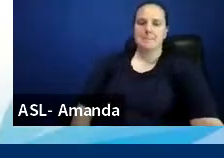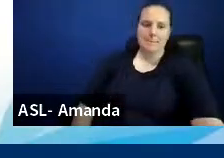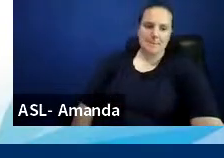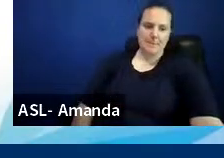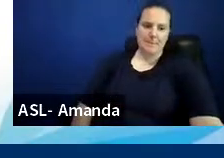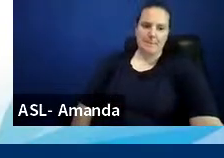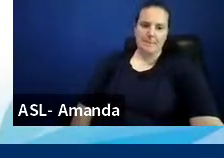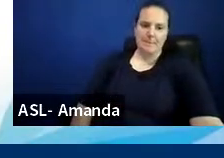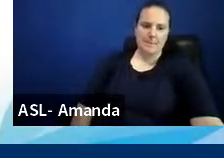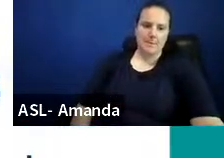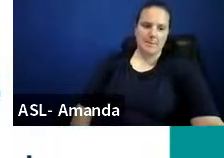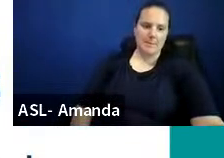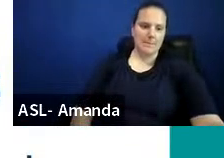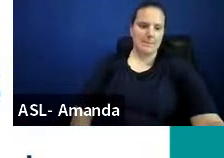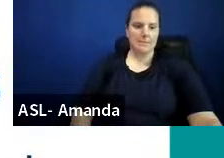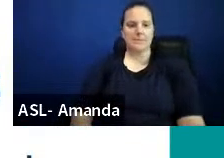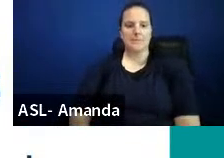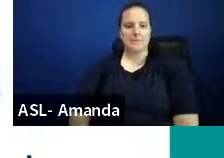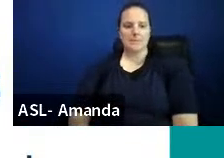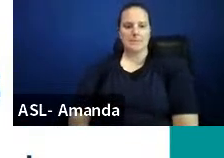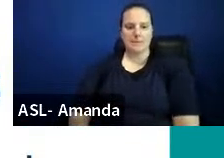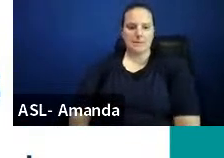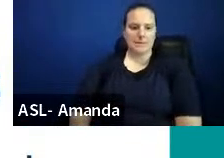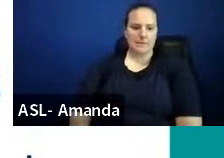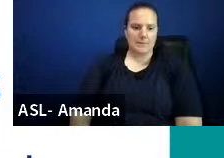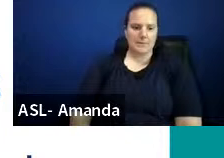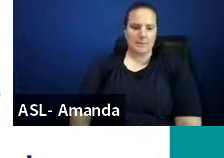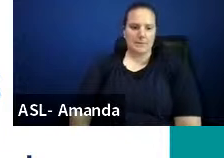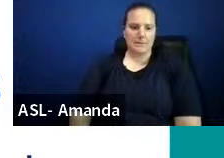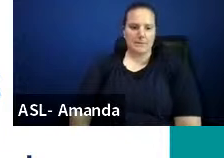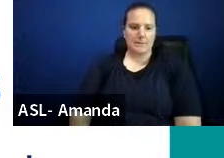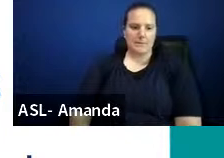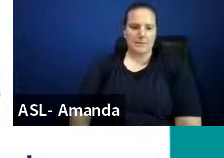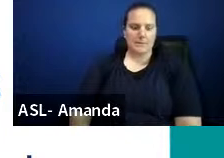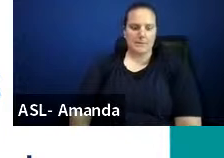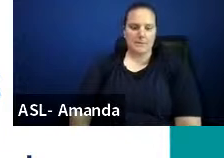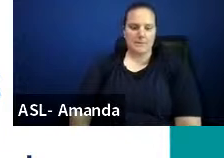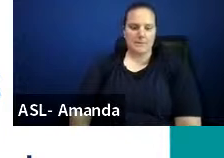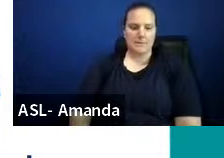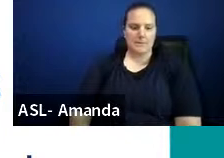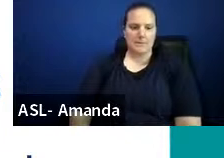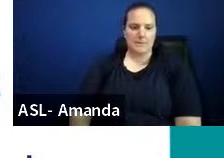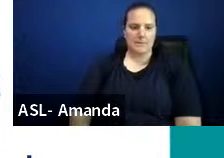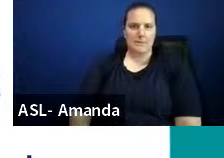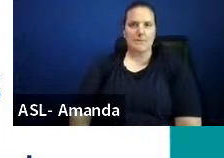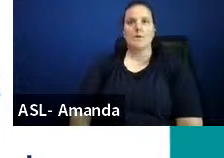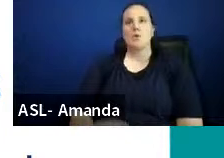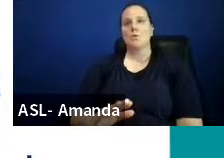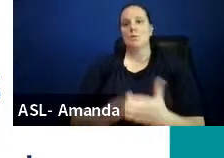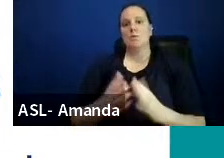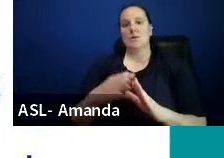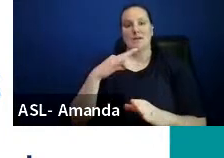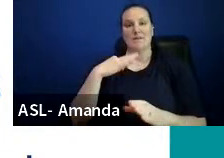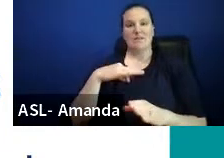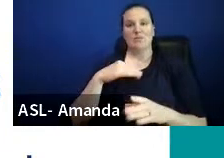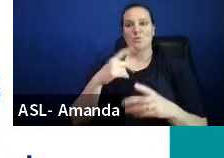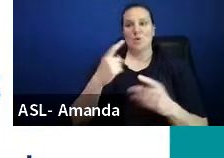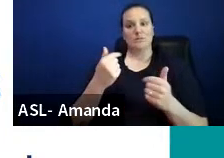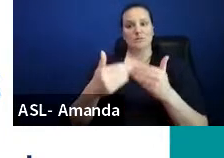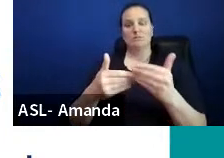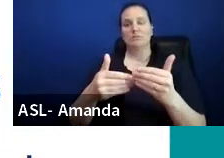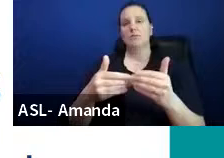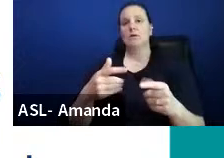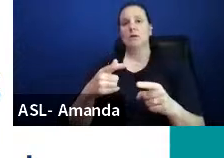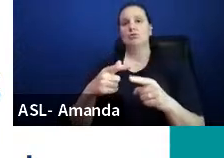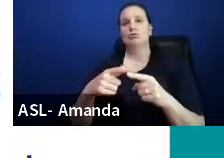Under community, thank you. Under community benefits, what was expedited was